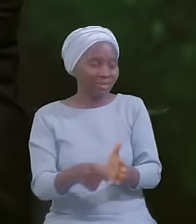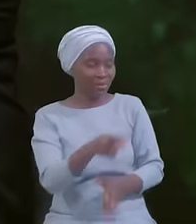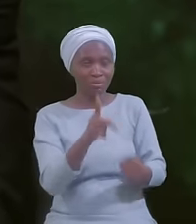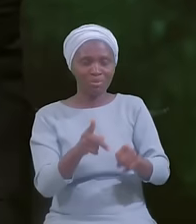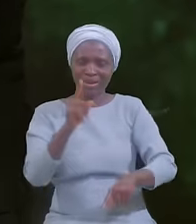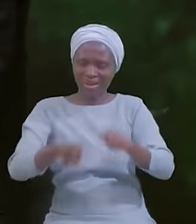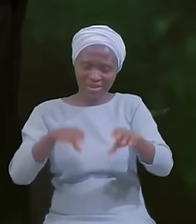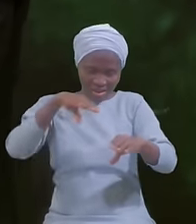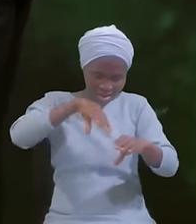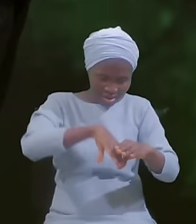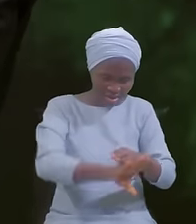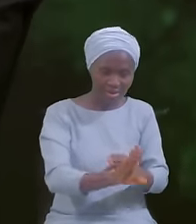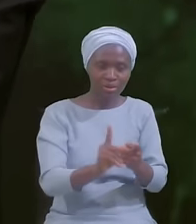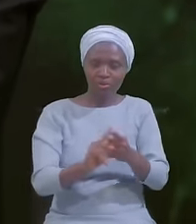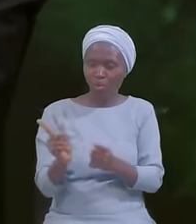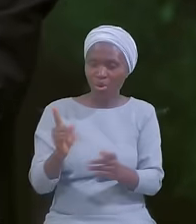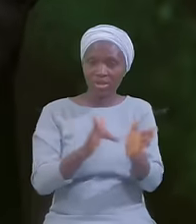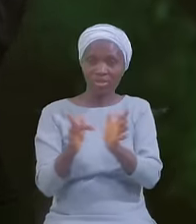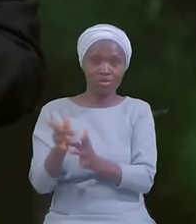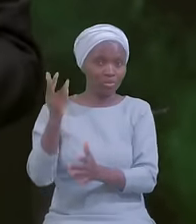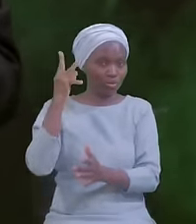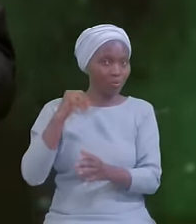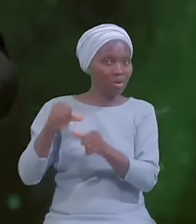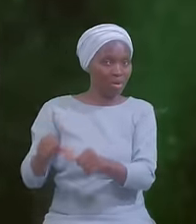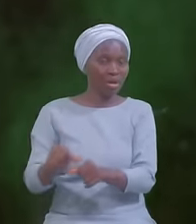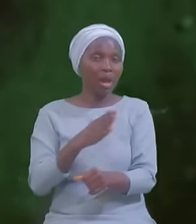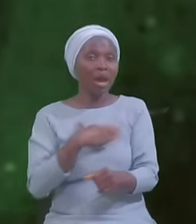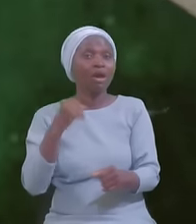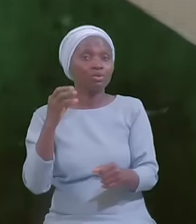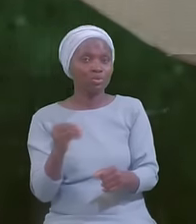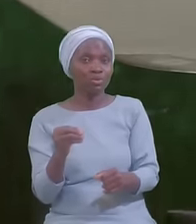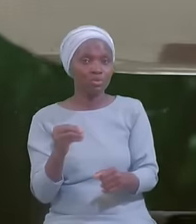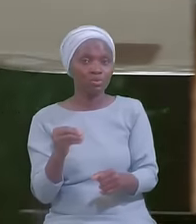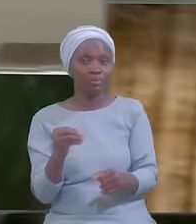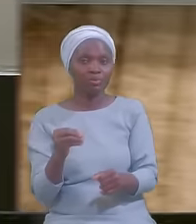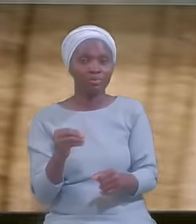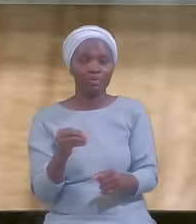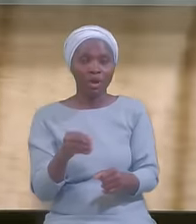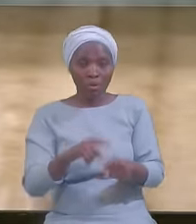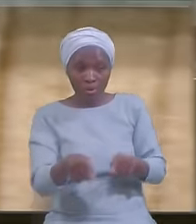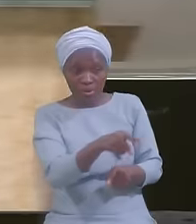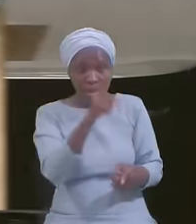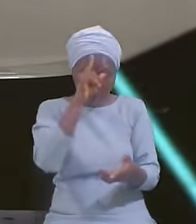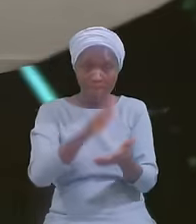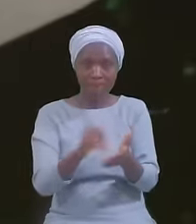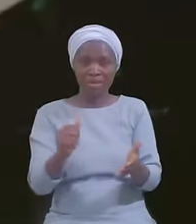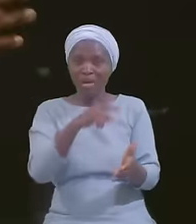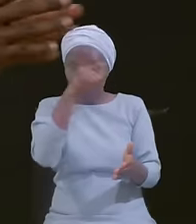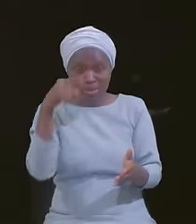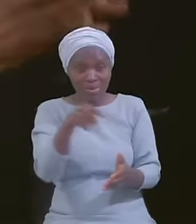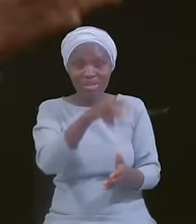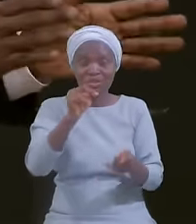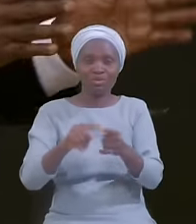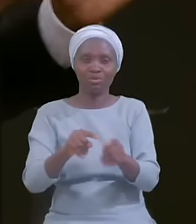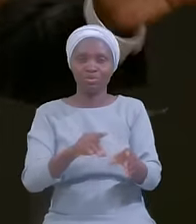to where Jesus was. And so, they believed all they needed to do was